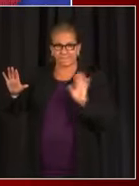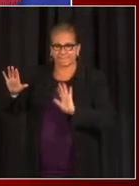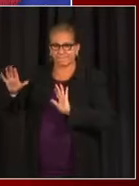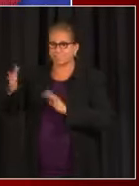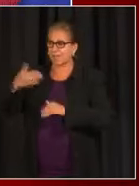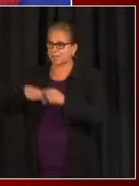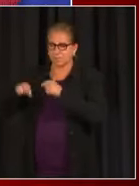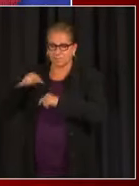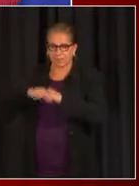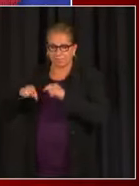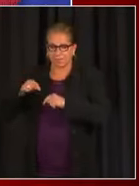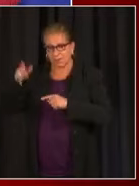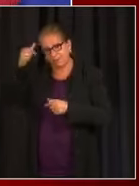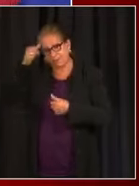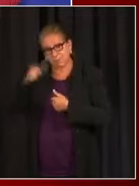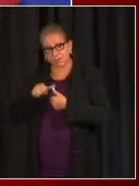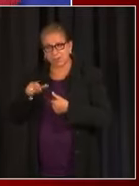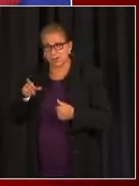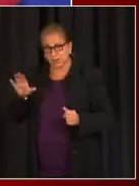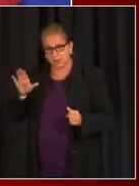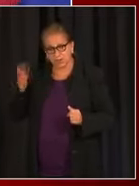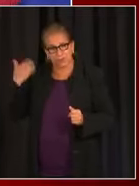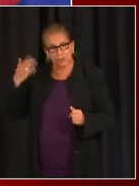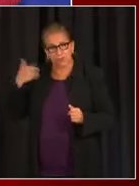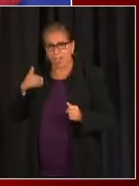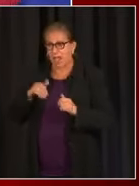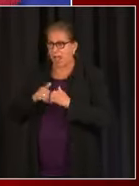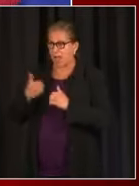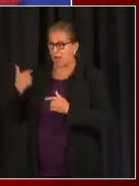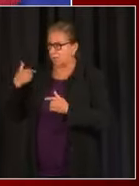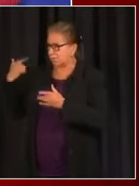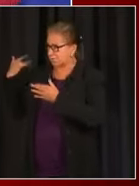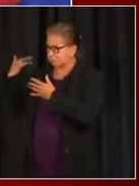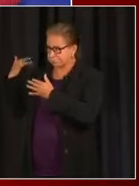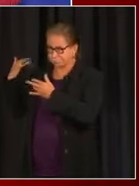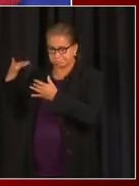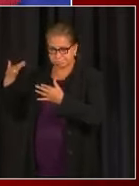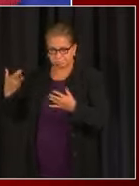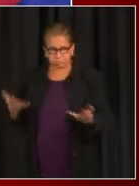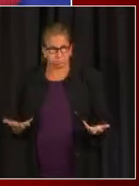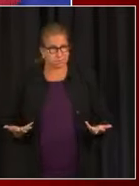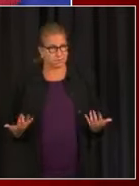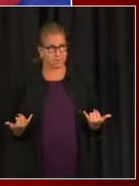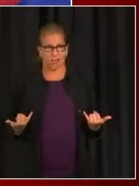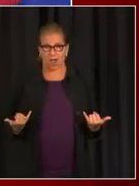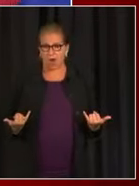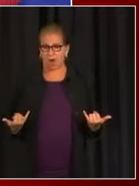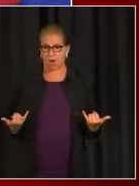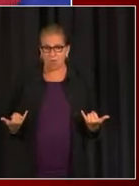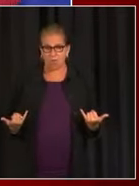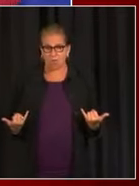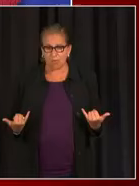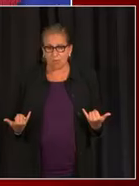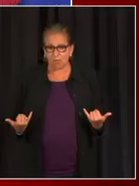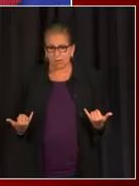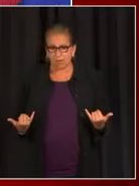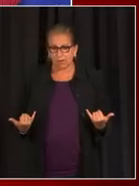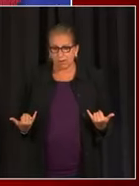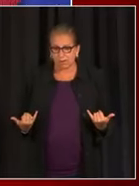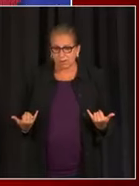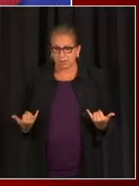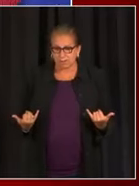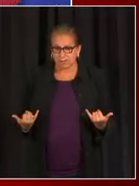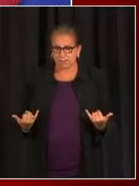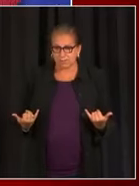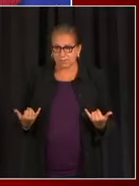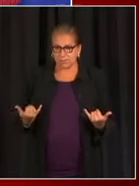rewind and remember how, what's the word that I want, how supportive that